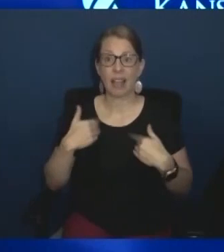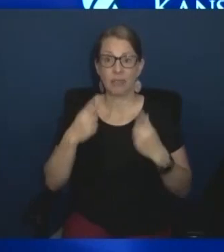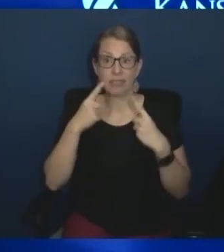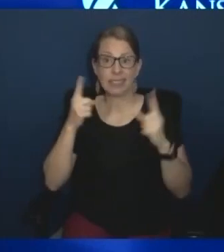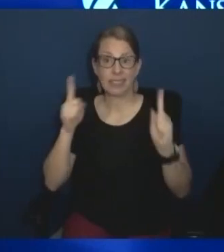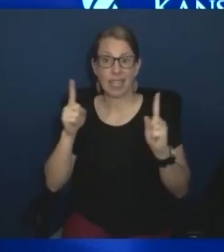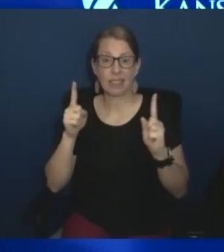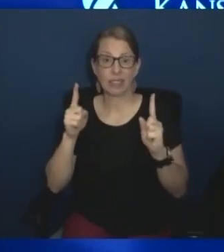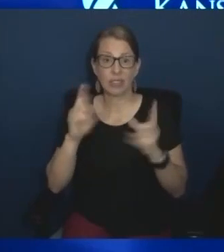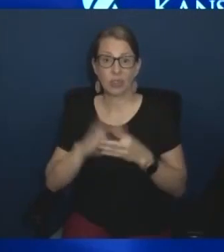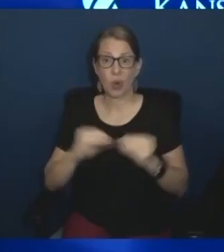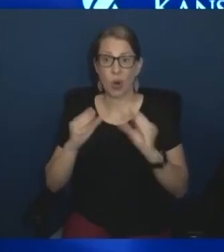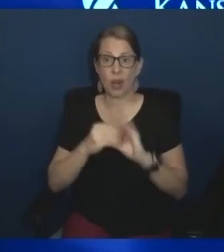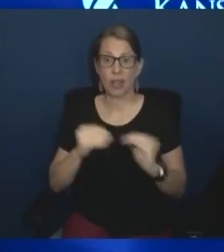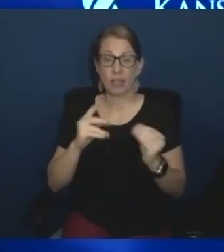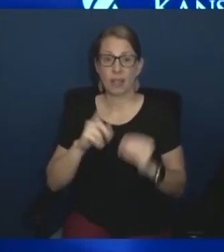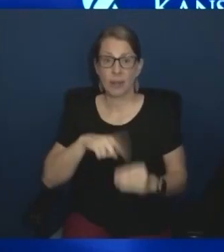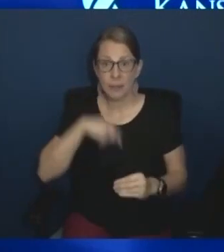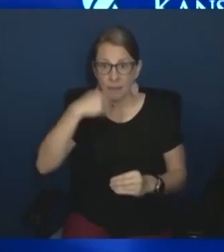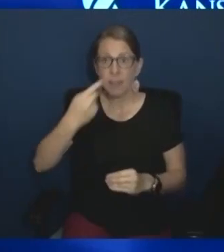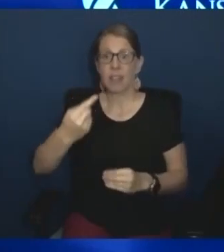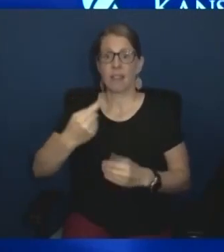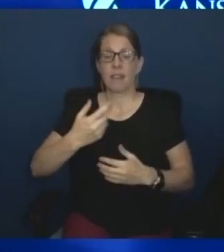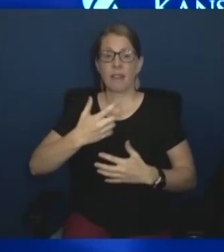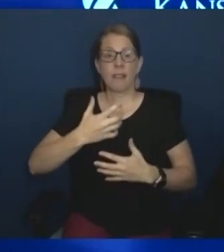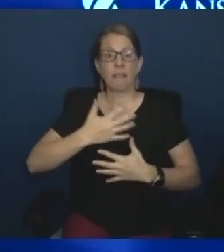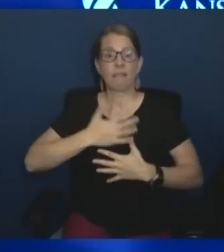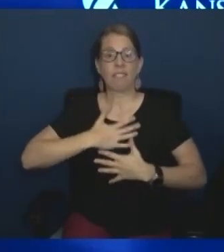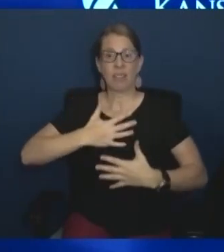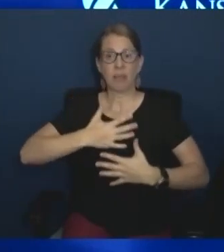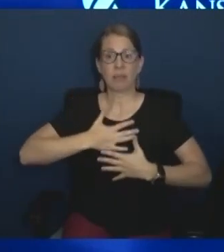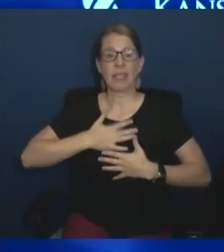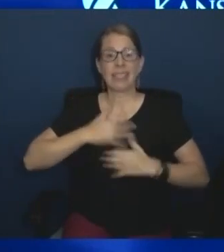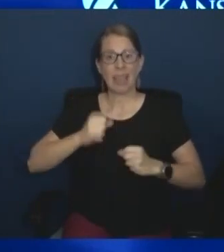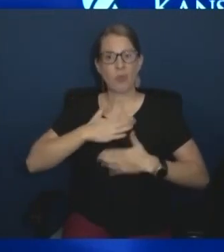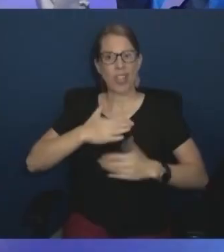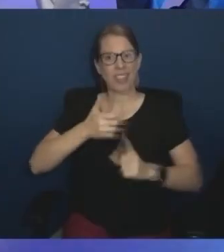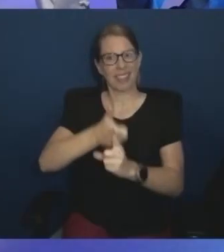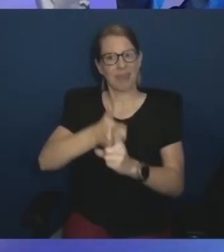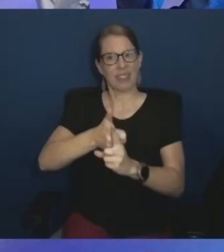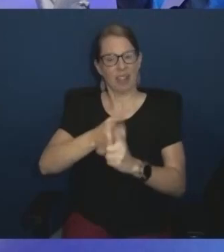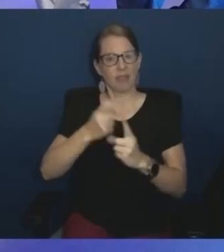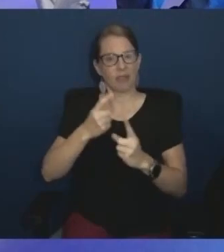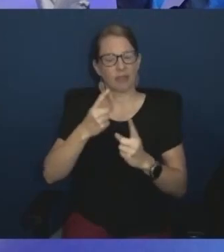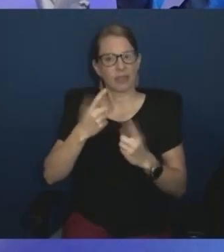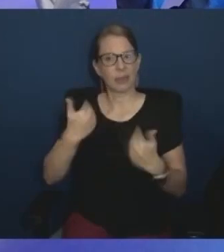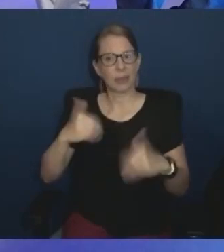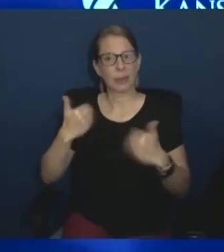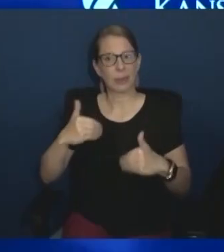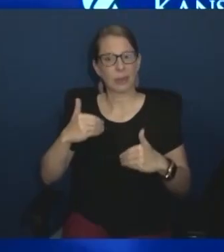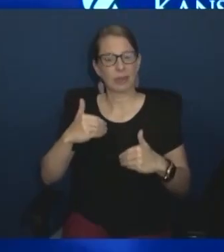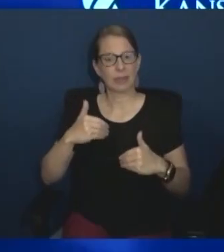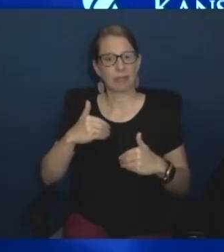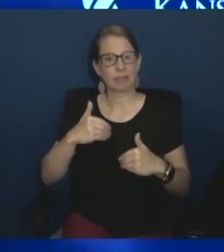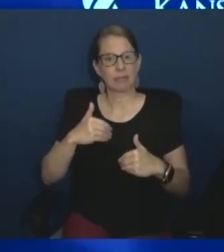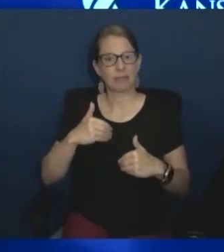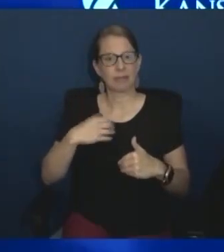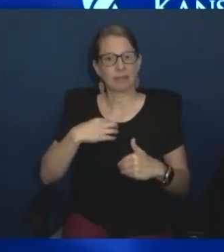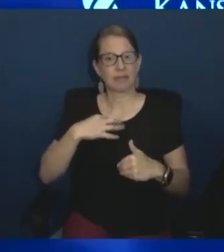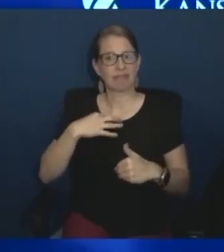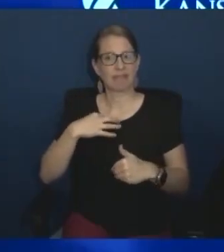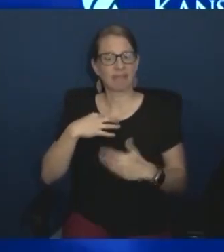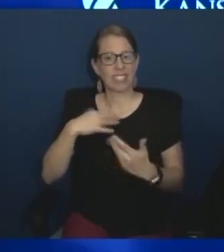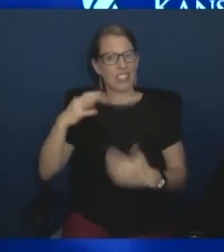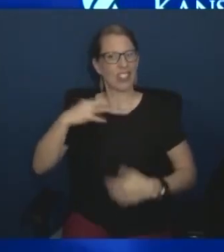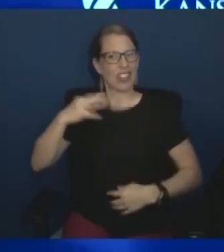off the ventilator, and it's really rewarding. It's rewarding work. Show us your shirt. I love this shirt you brought us today. Your lungs. My